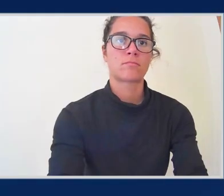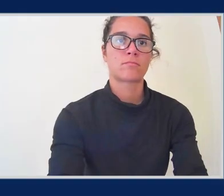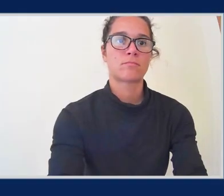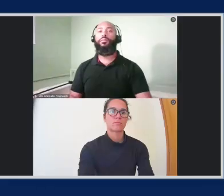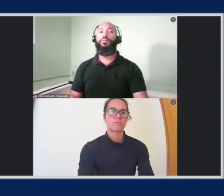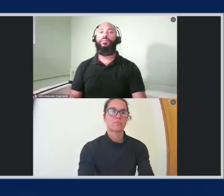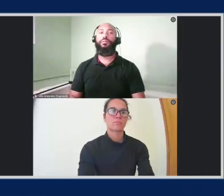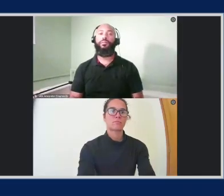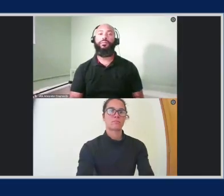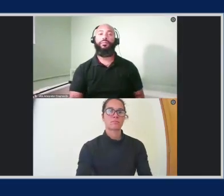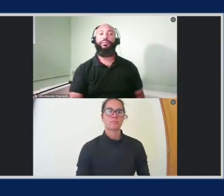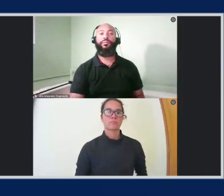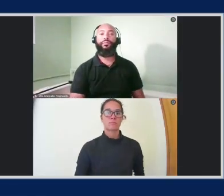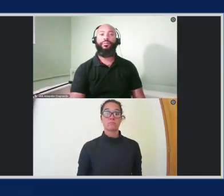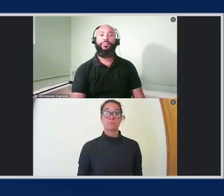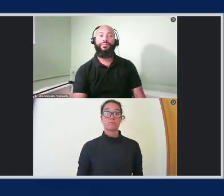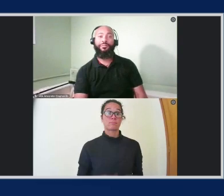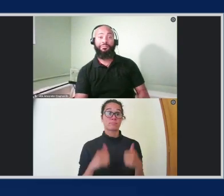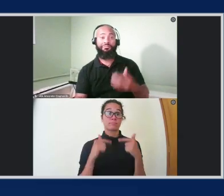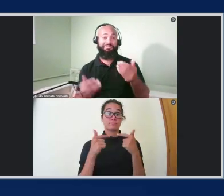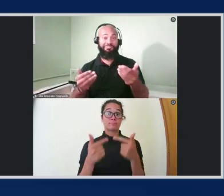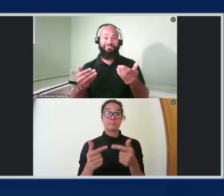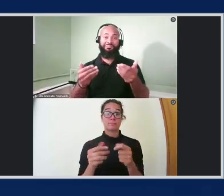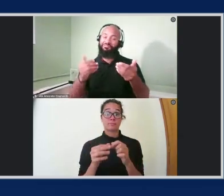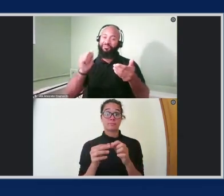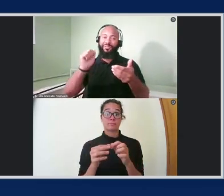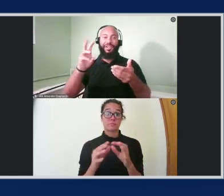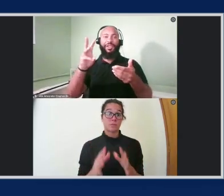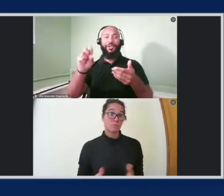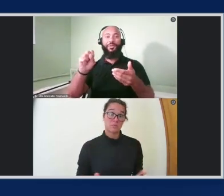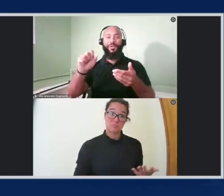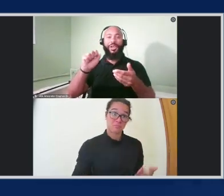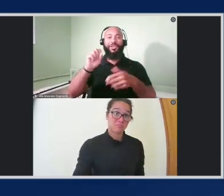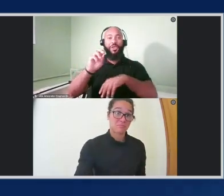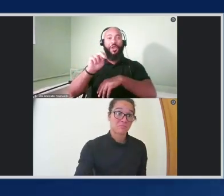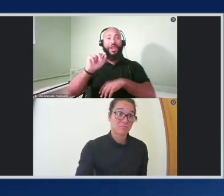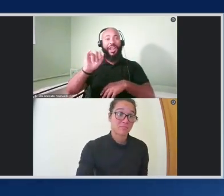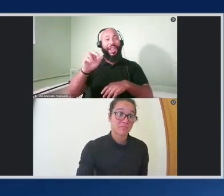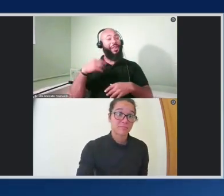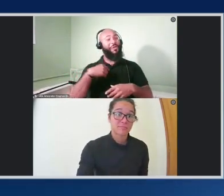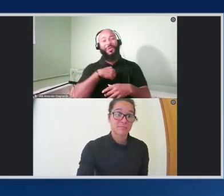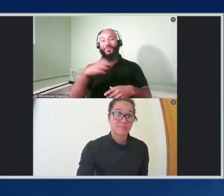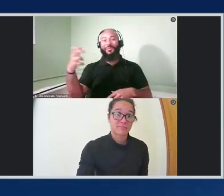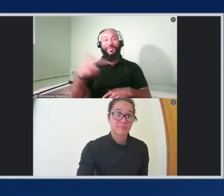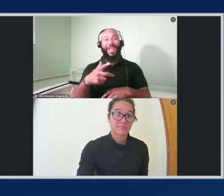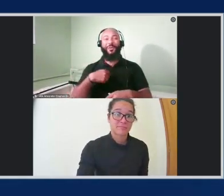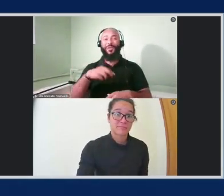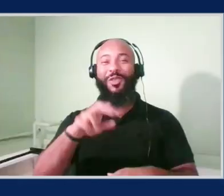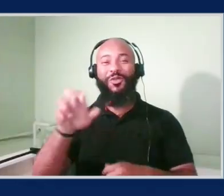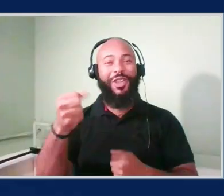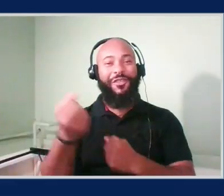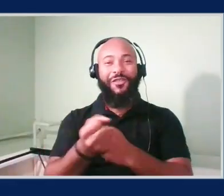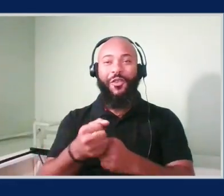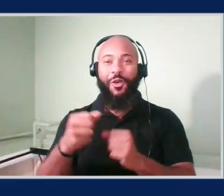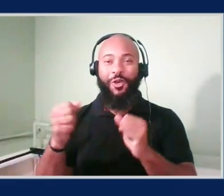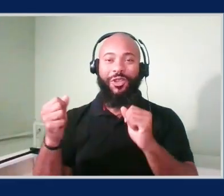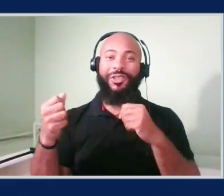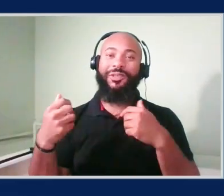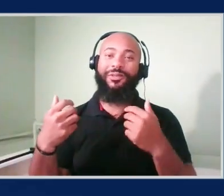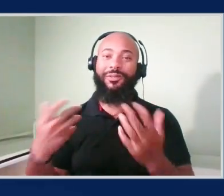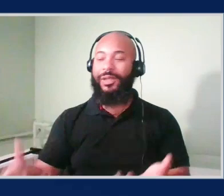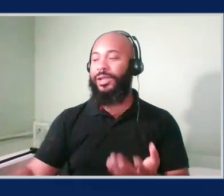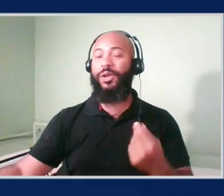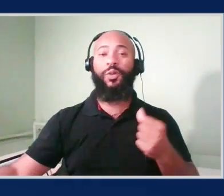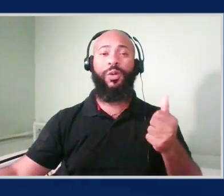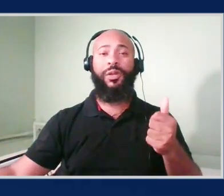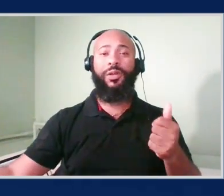back. AWS On Air. We are live here at Inforce in Philly. So my name is Sydney Studi. I am joined by Jasmine, Shannon, and Ben. Let's do a